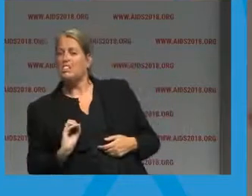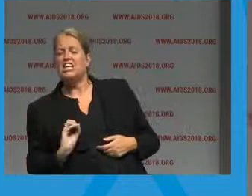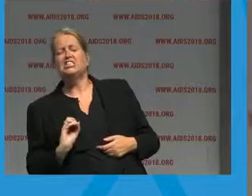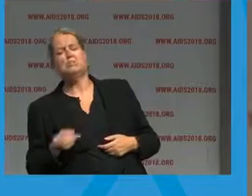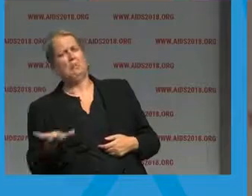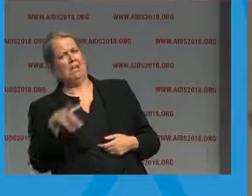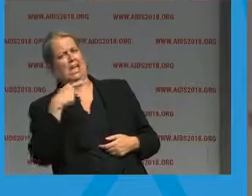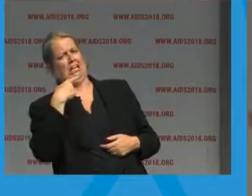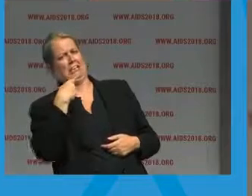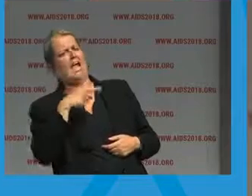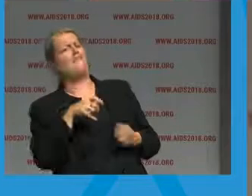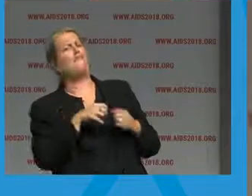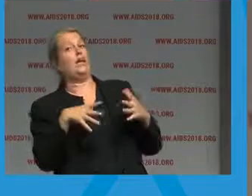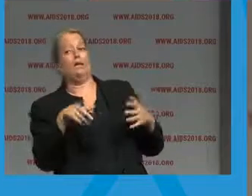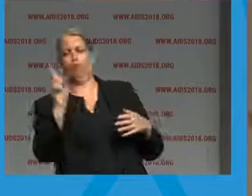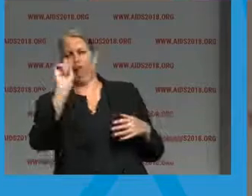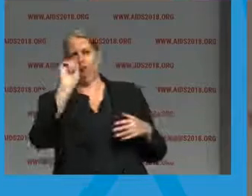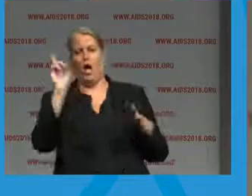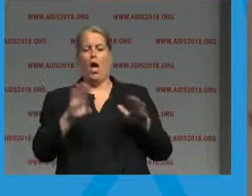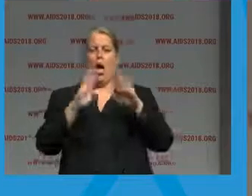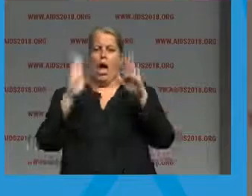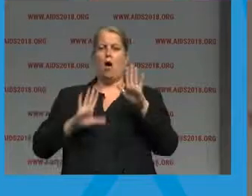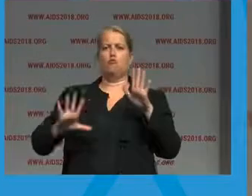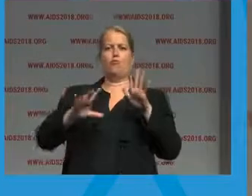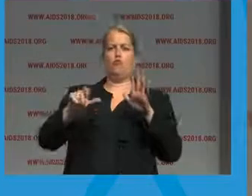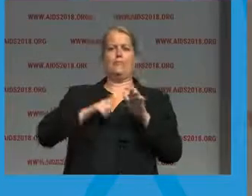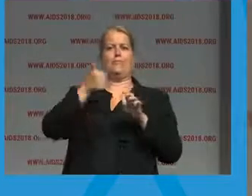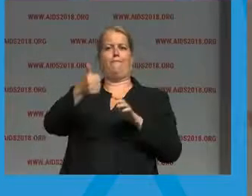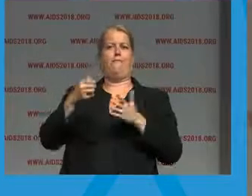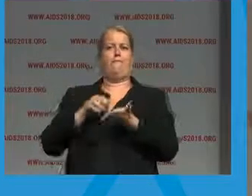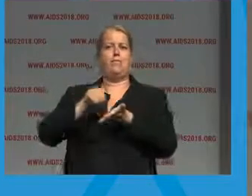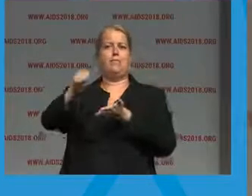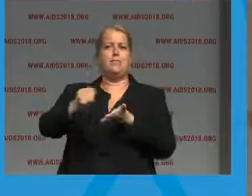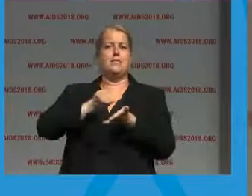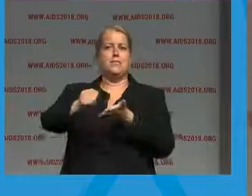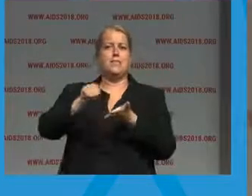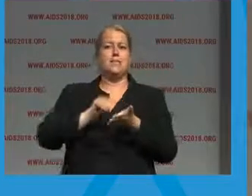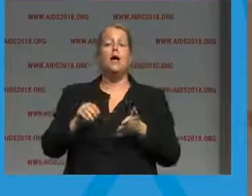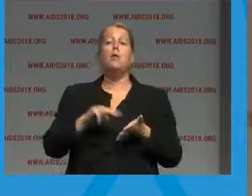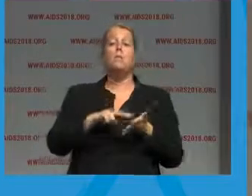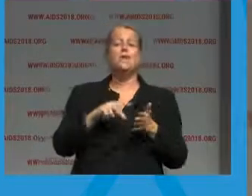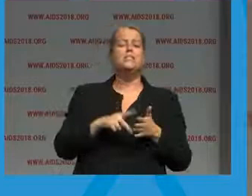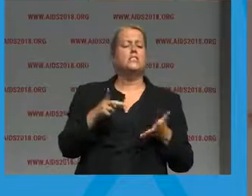by household, which drives families right over the edge into severe poverty.